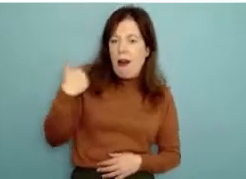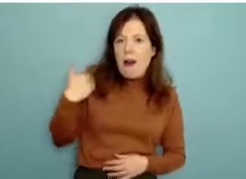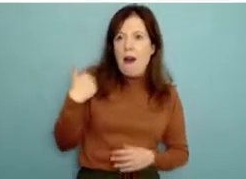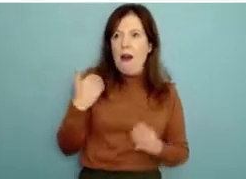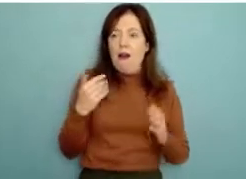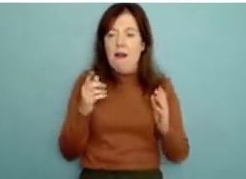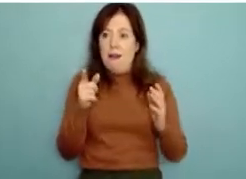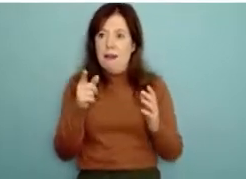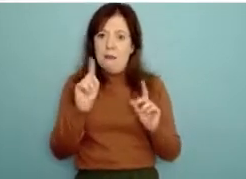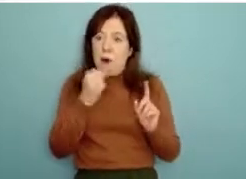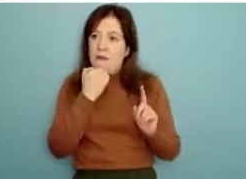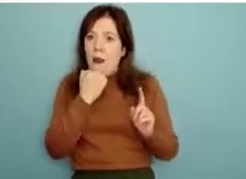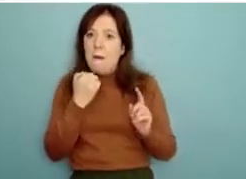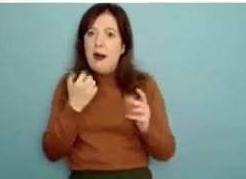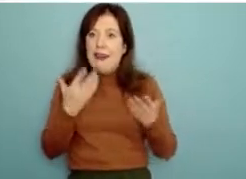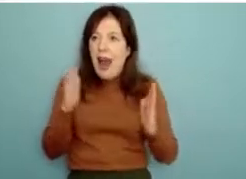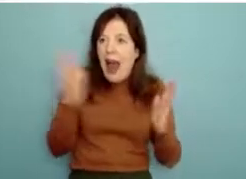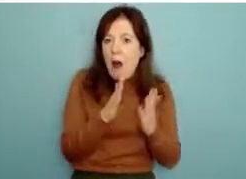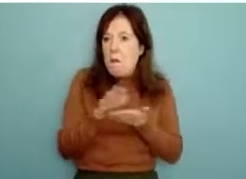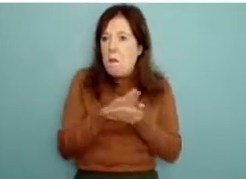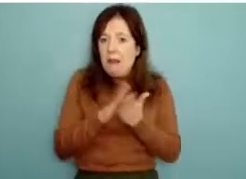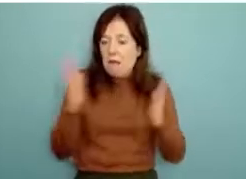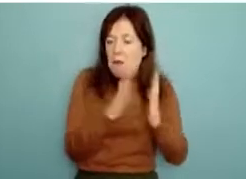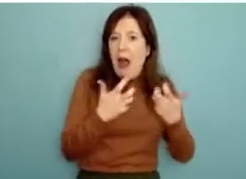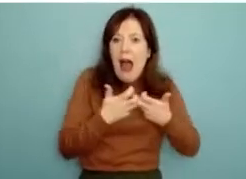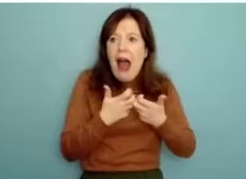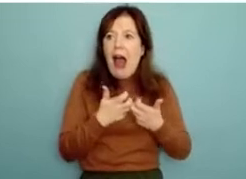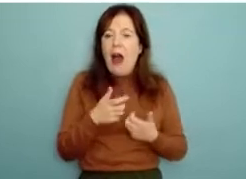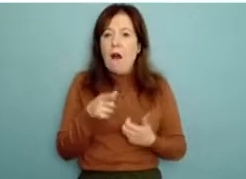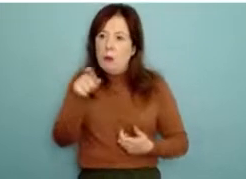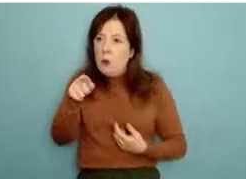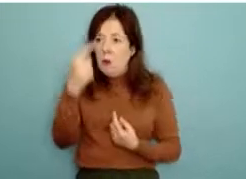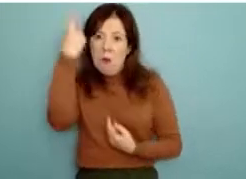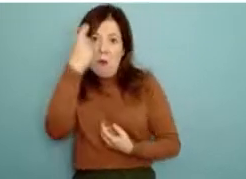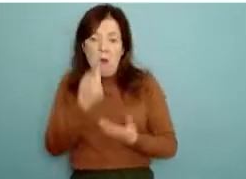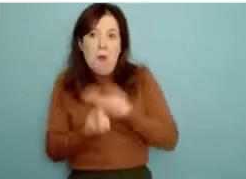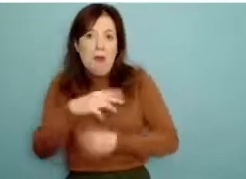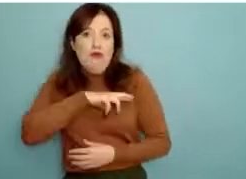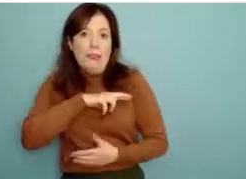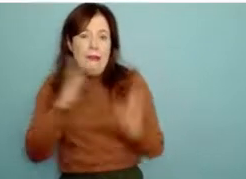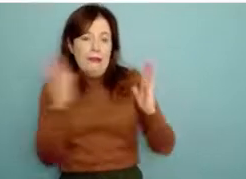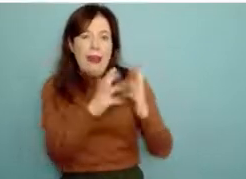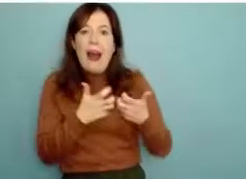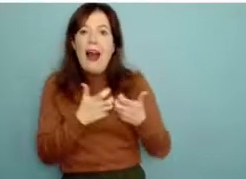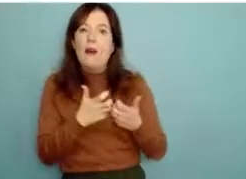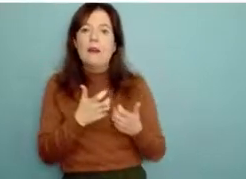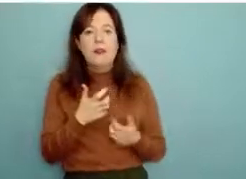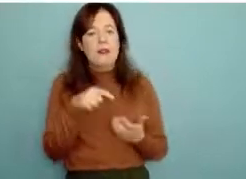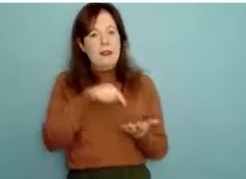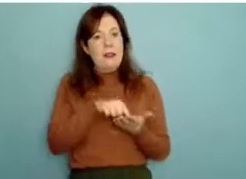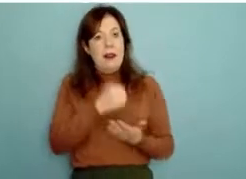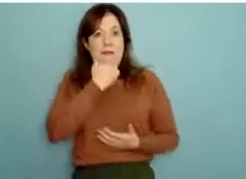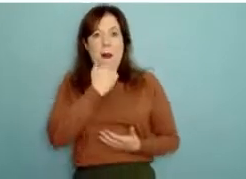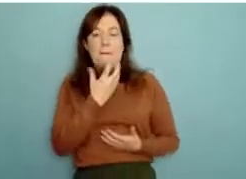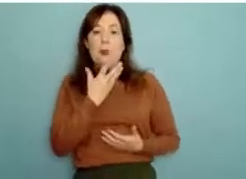But has something happened? How can you make sense of that? So to me, it's about being collaborative.